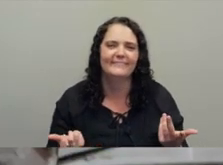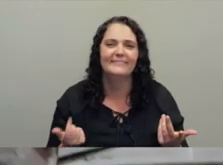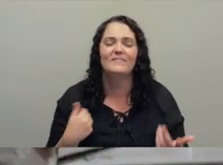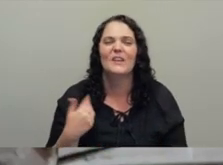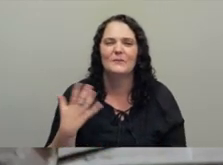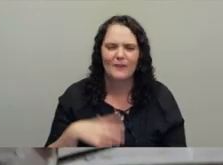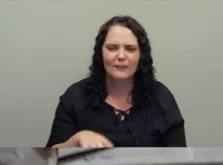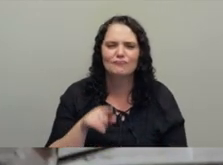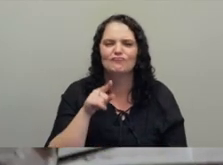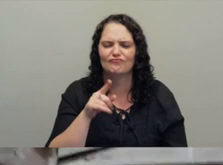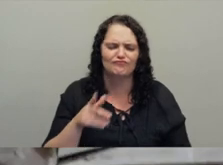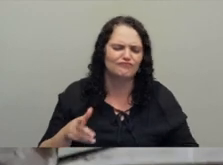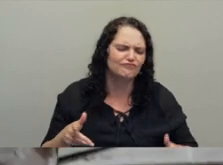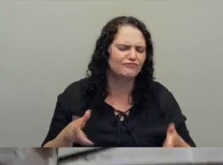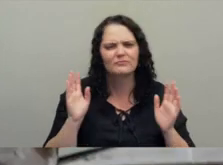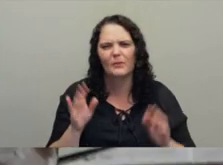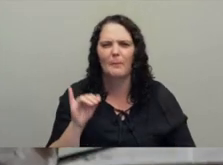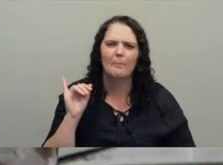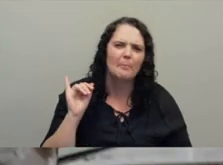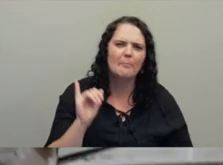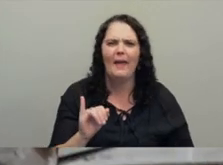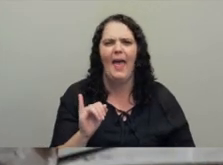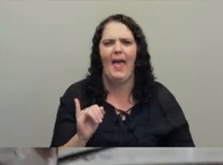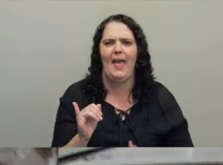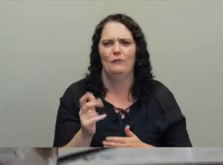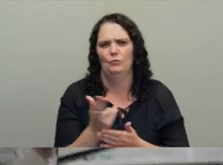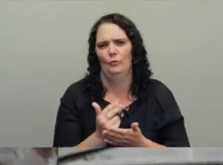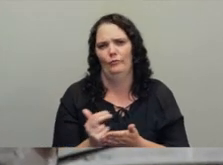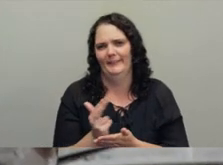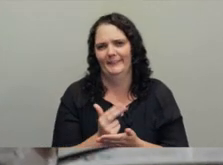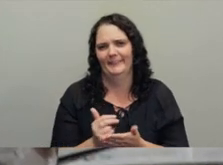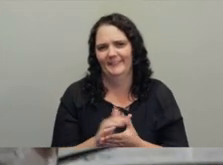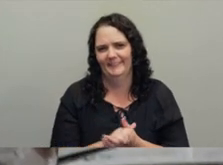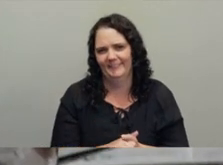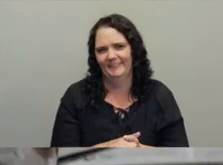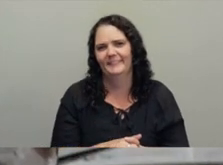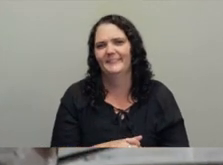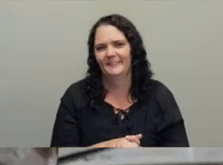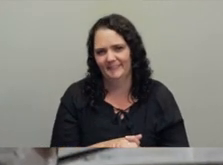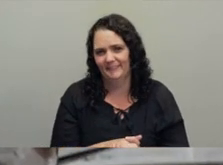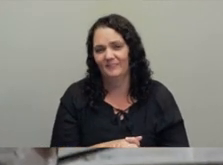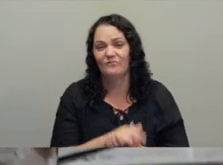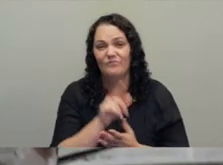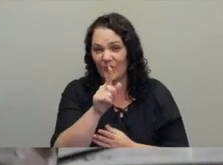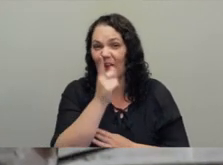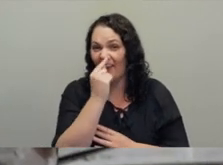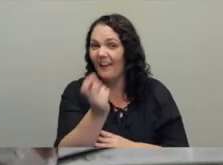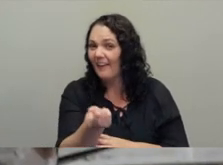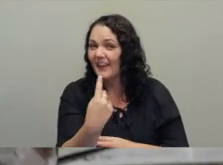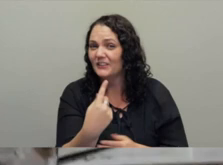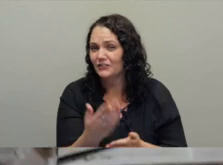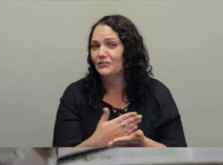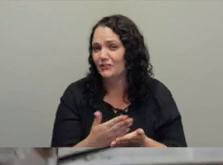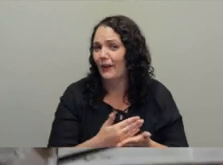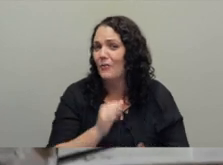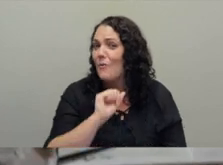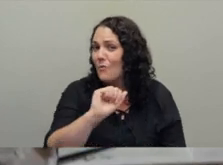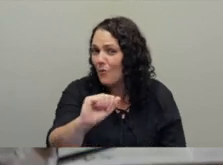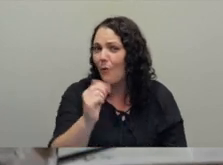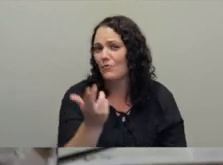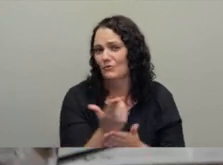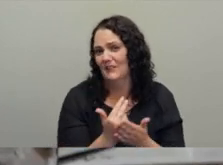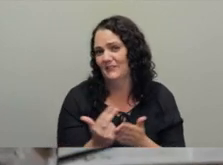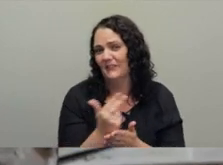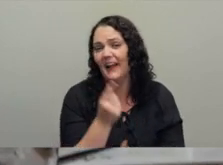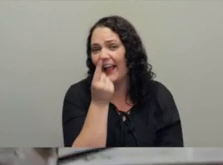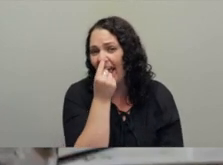as bad as you can. And then at the end, we are going to ask you to share all of these drawings too. Michaela's going to pop back on here with a few minutes to go and